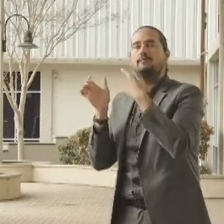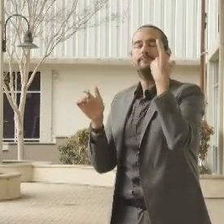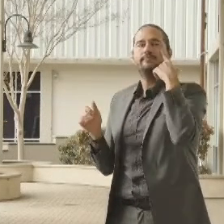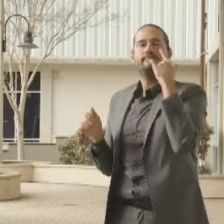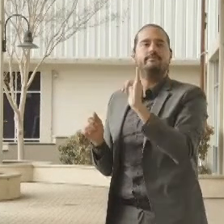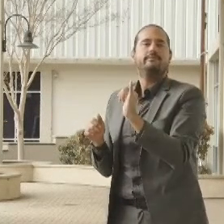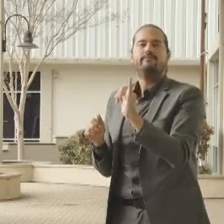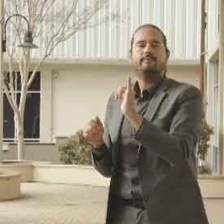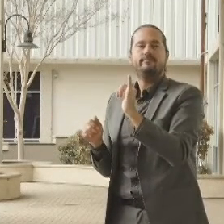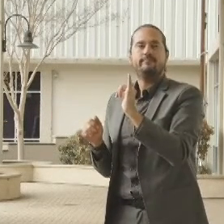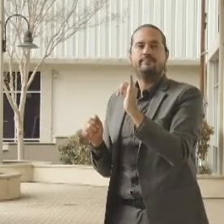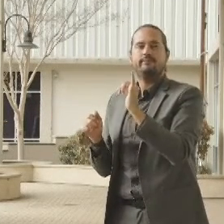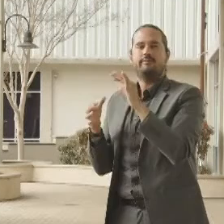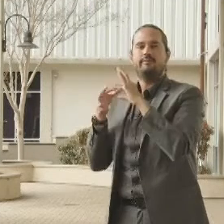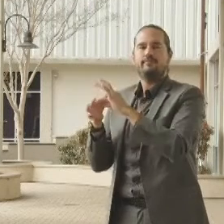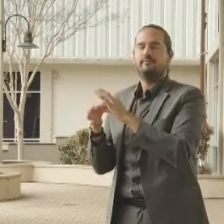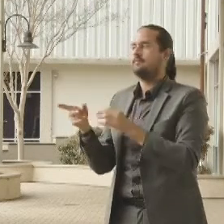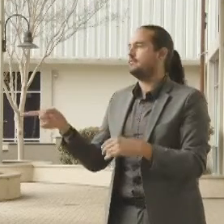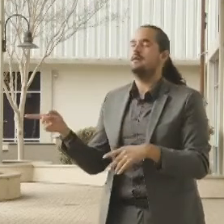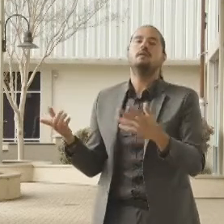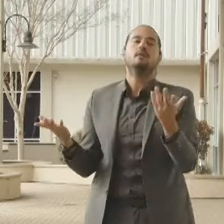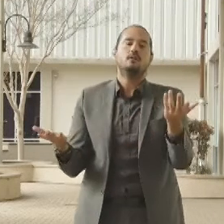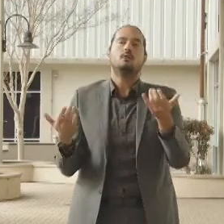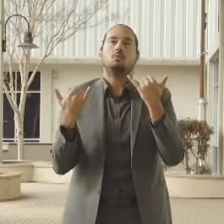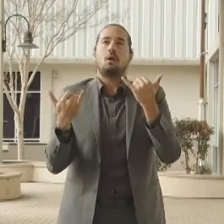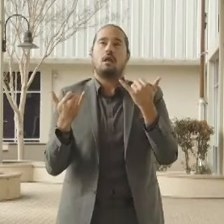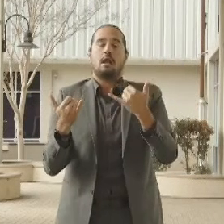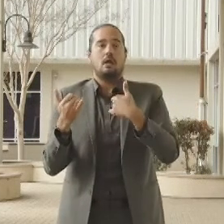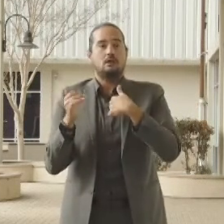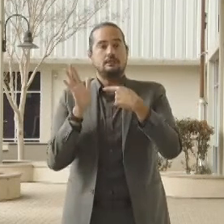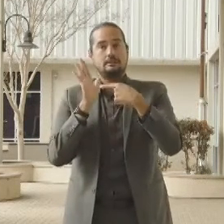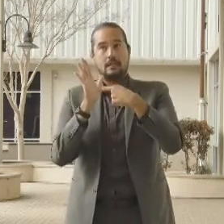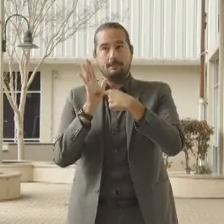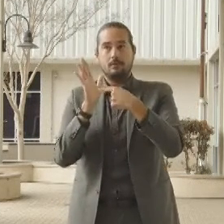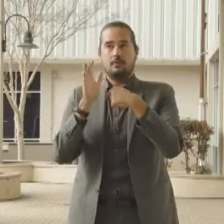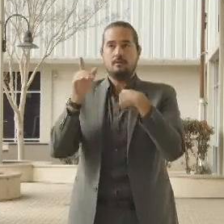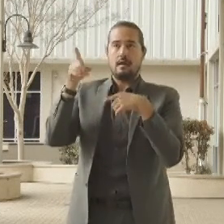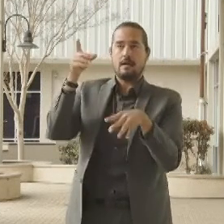now? At the moment, we have our